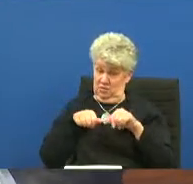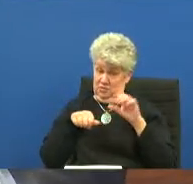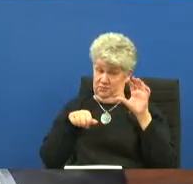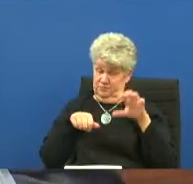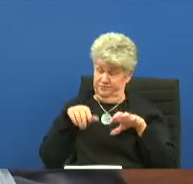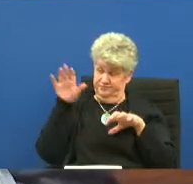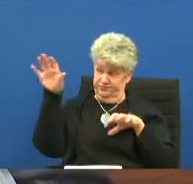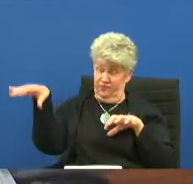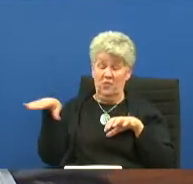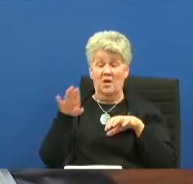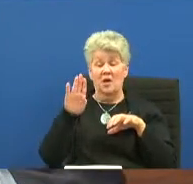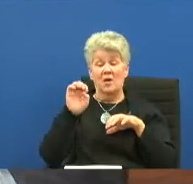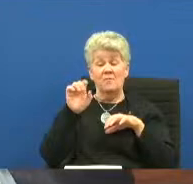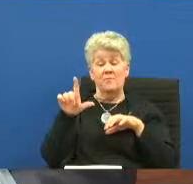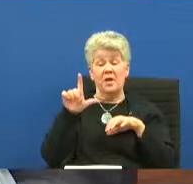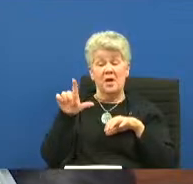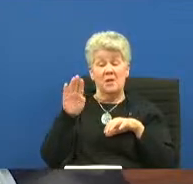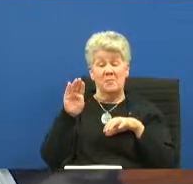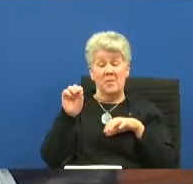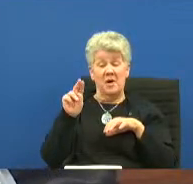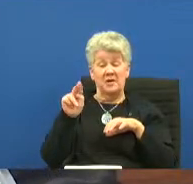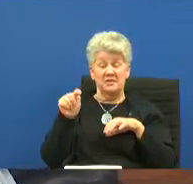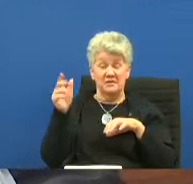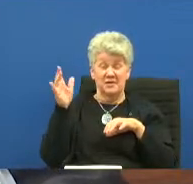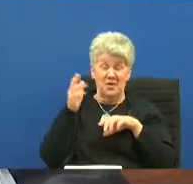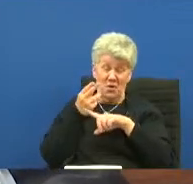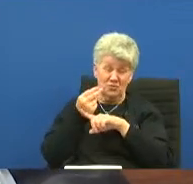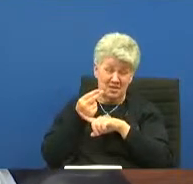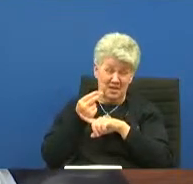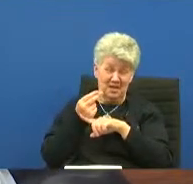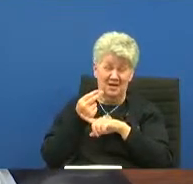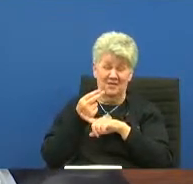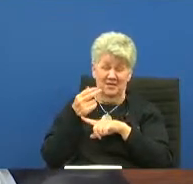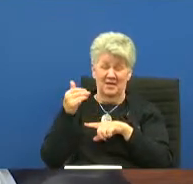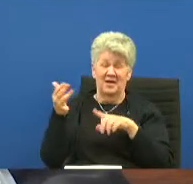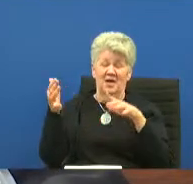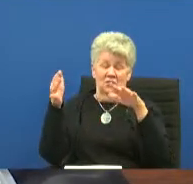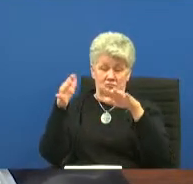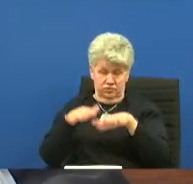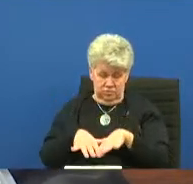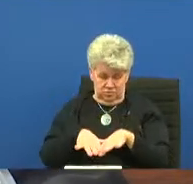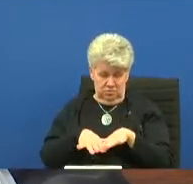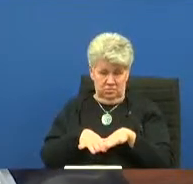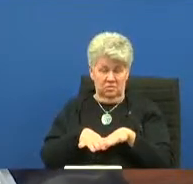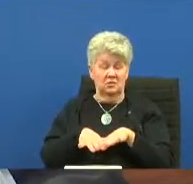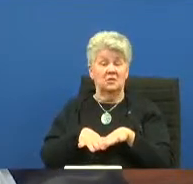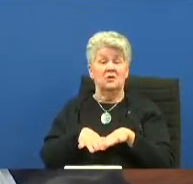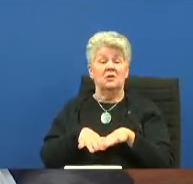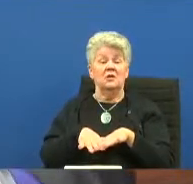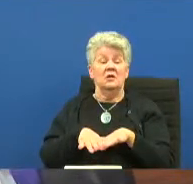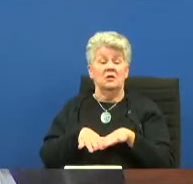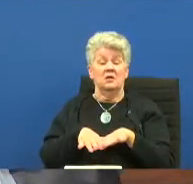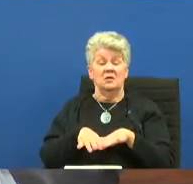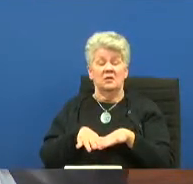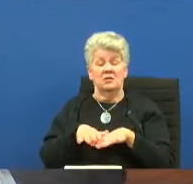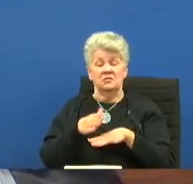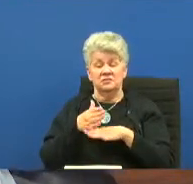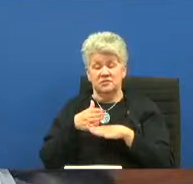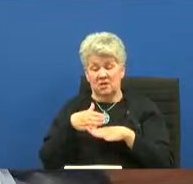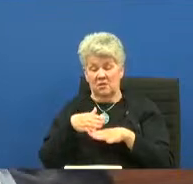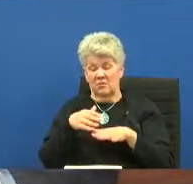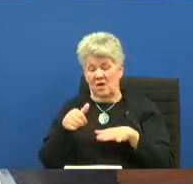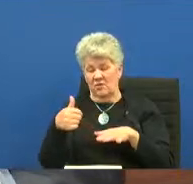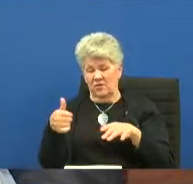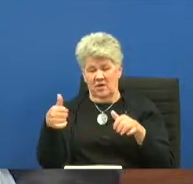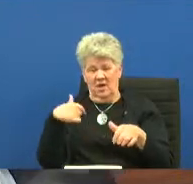That Belmont area where they've tore down the Belmont Hotel and all that, and some of the decline in that area,